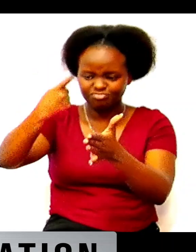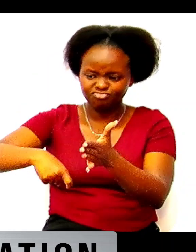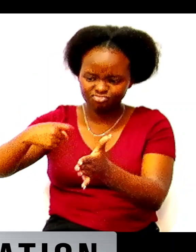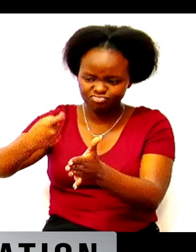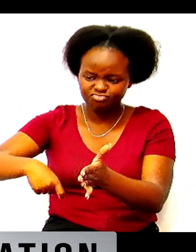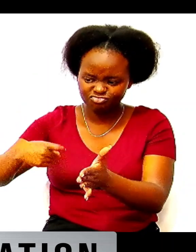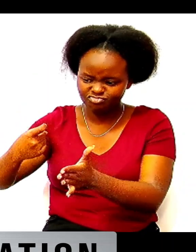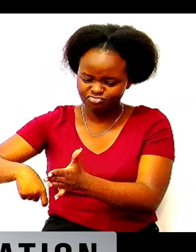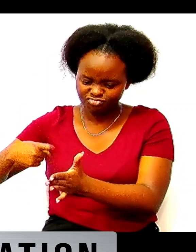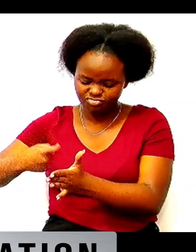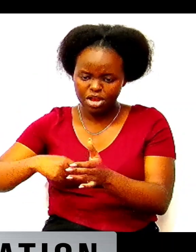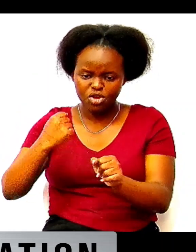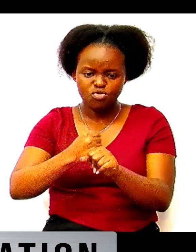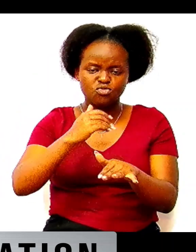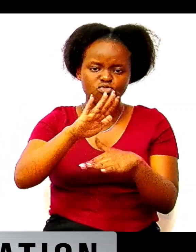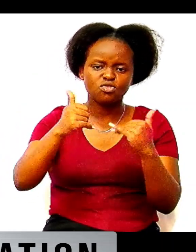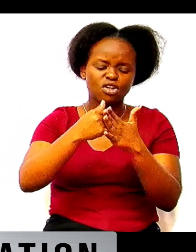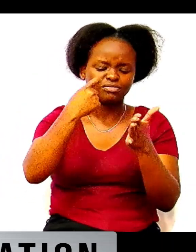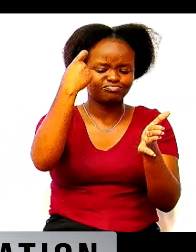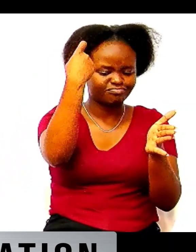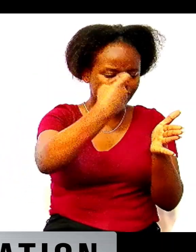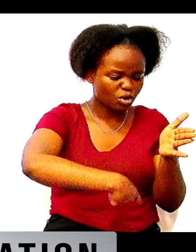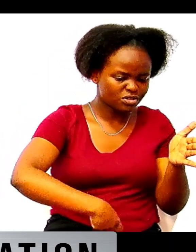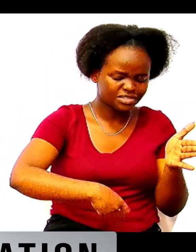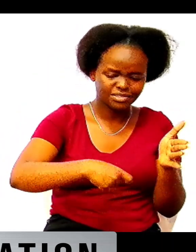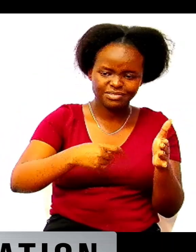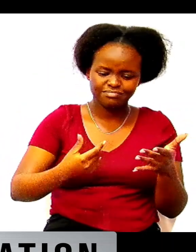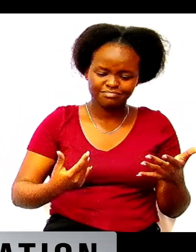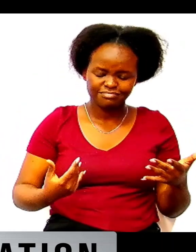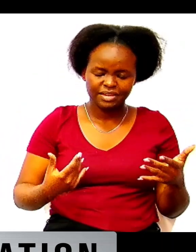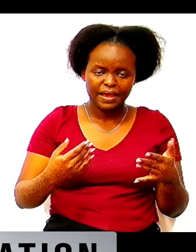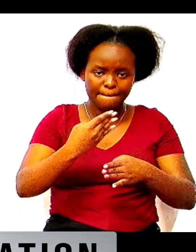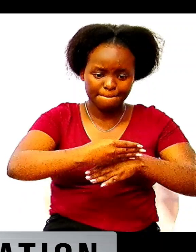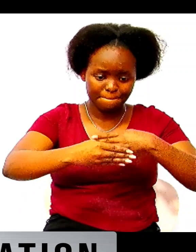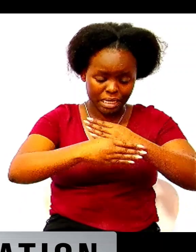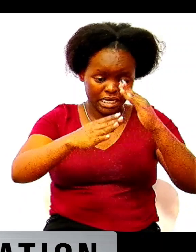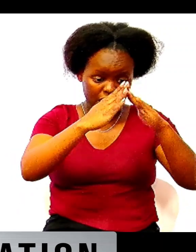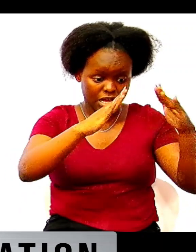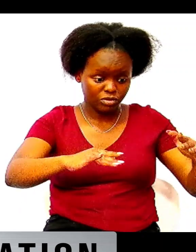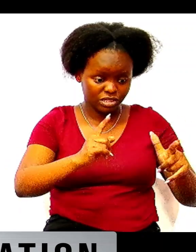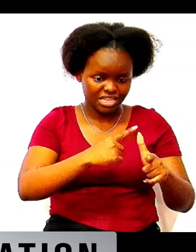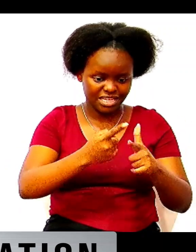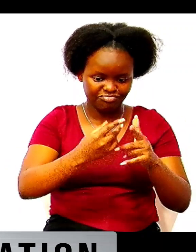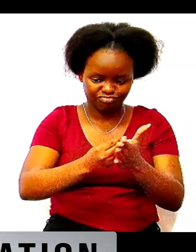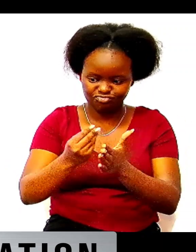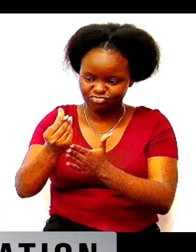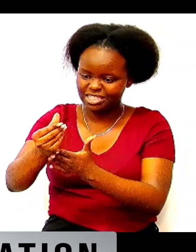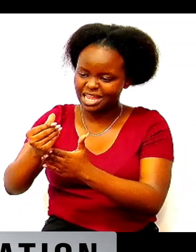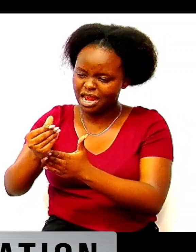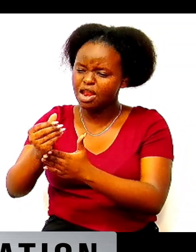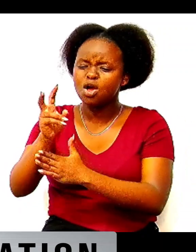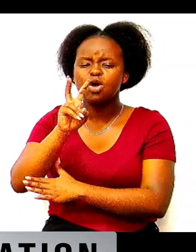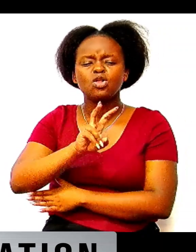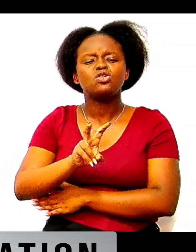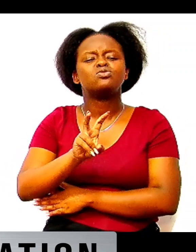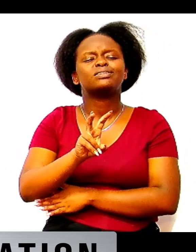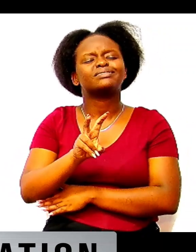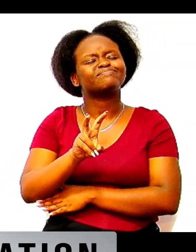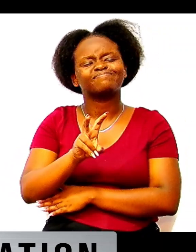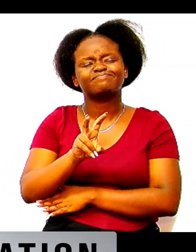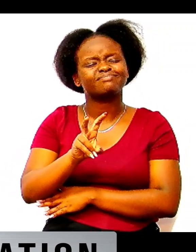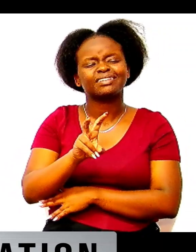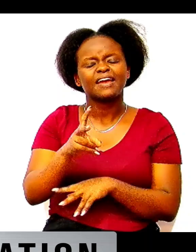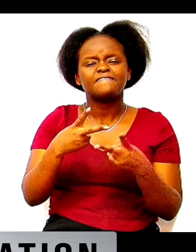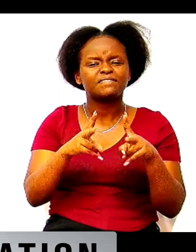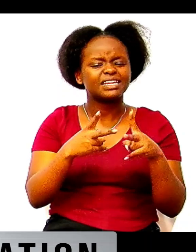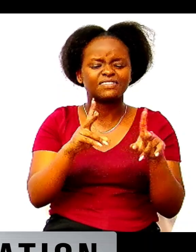to do all the cost of putting together that house and then sells them, and they look like they are not very